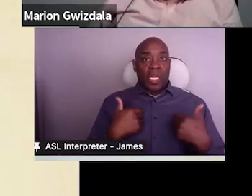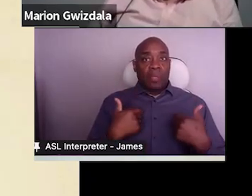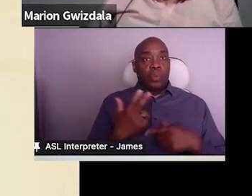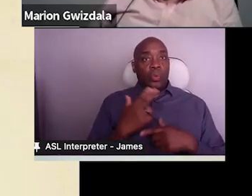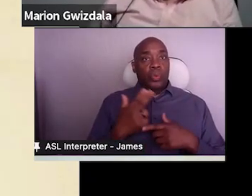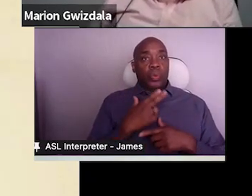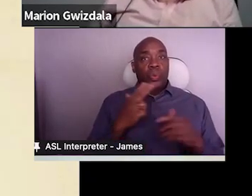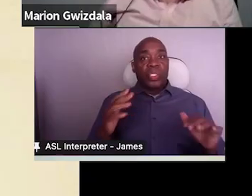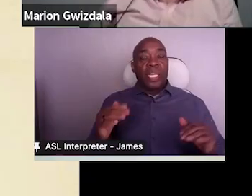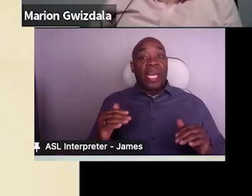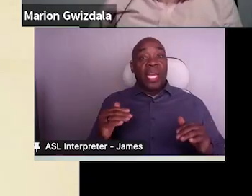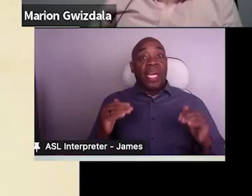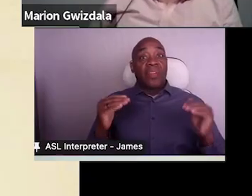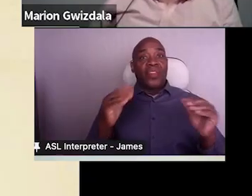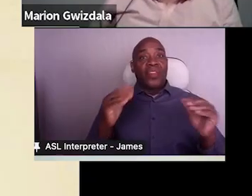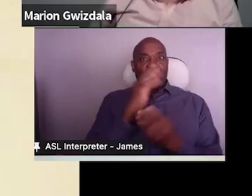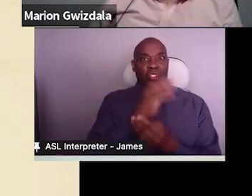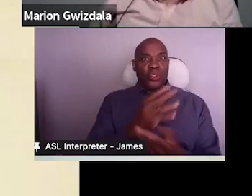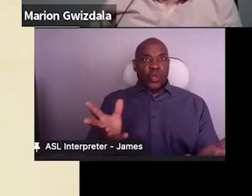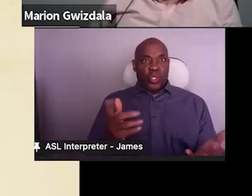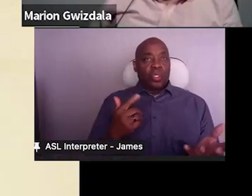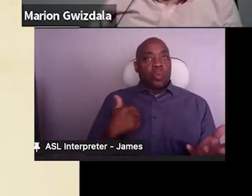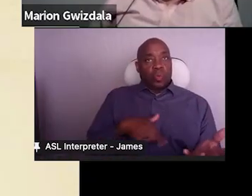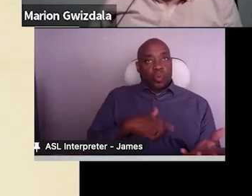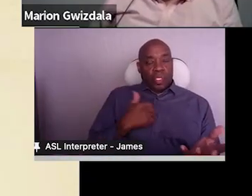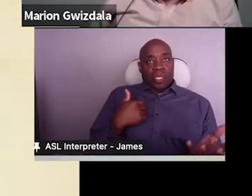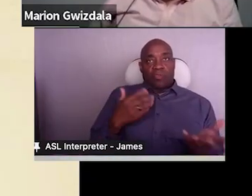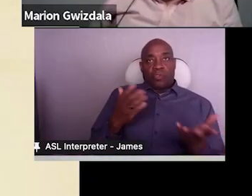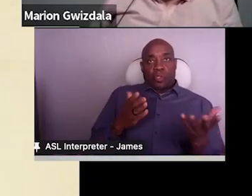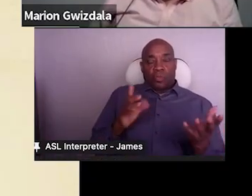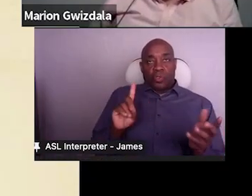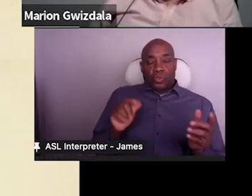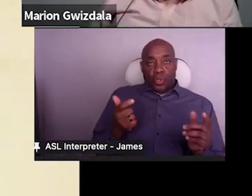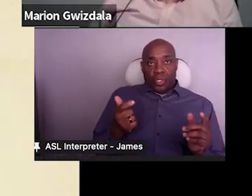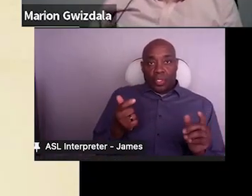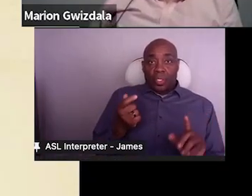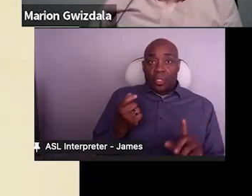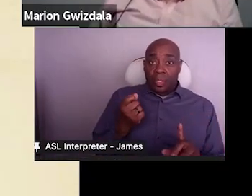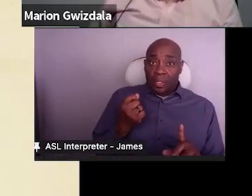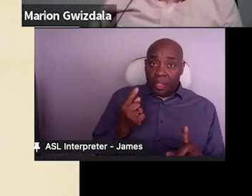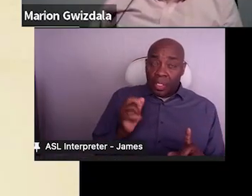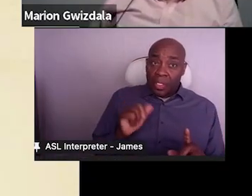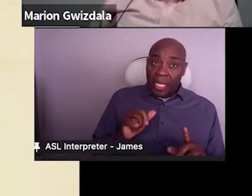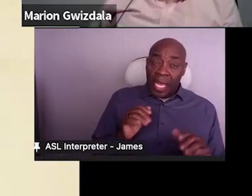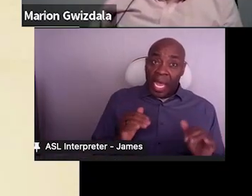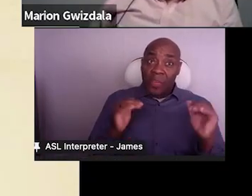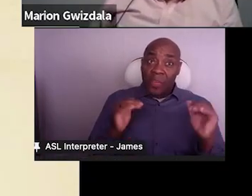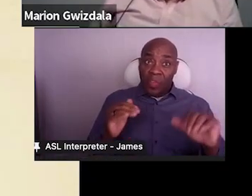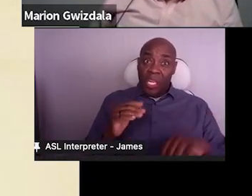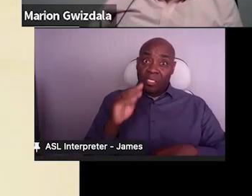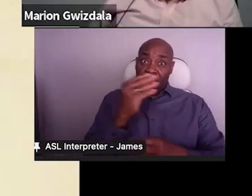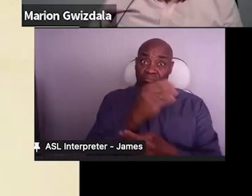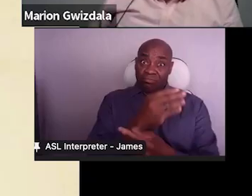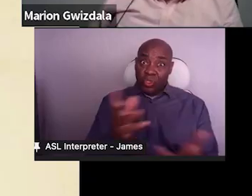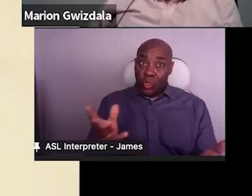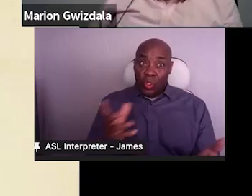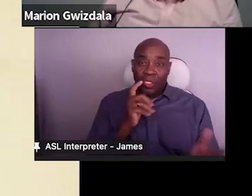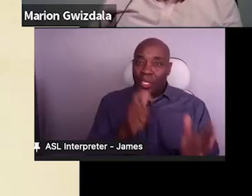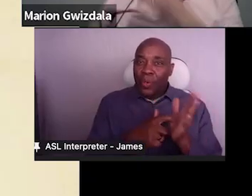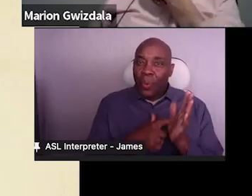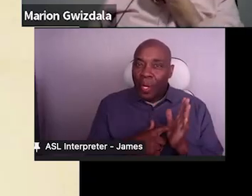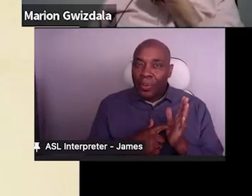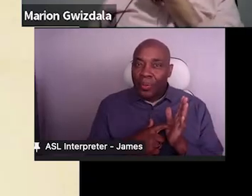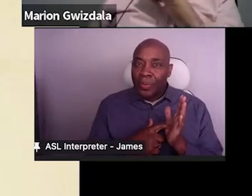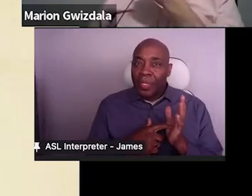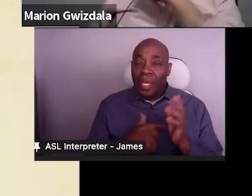use service dogs, they can give advance notice to Uber that they have a service dog. Well, that advance notice is not required. I'm